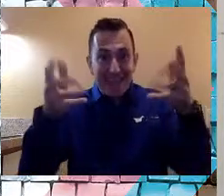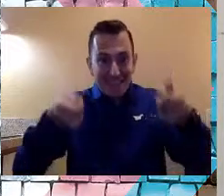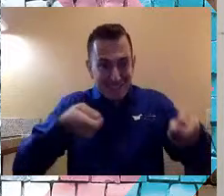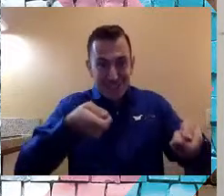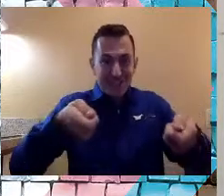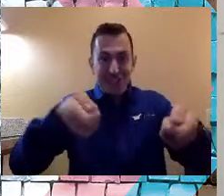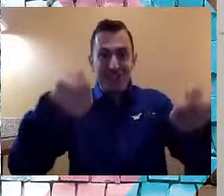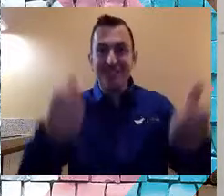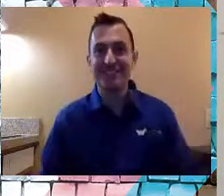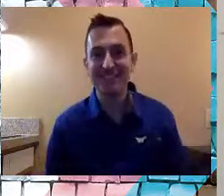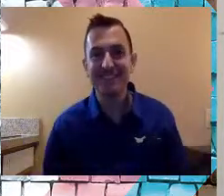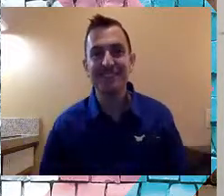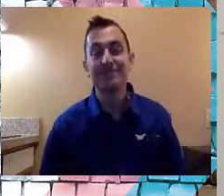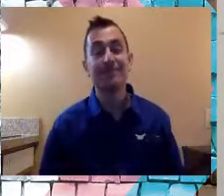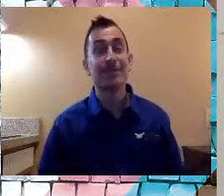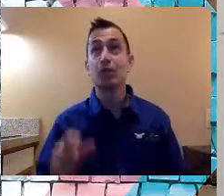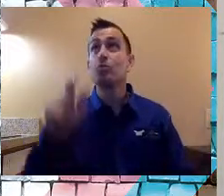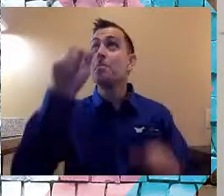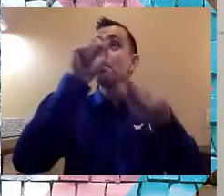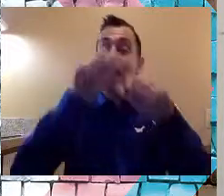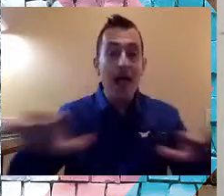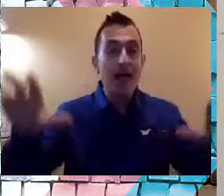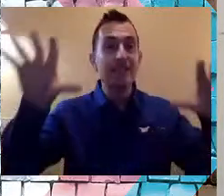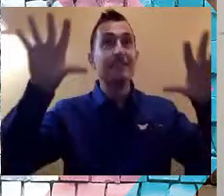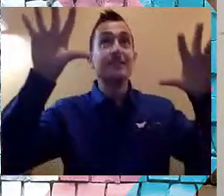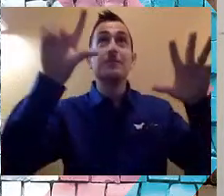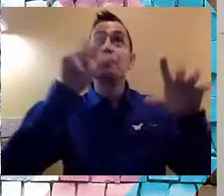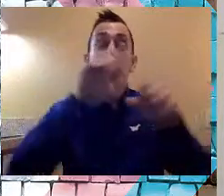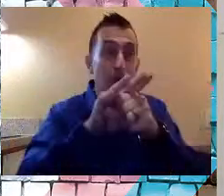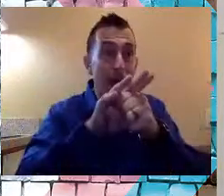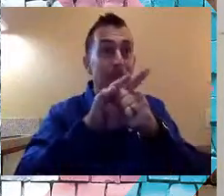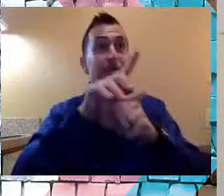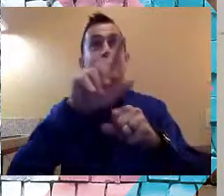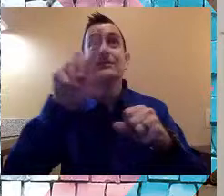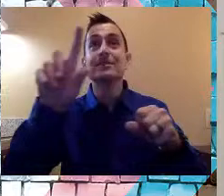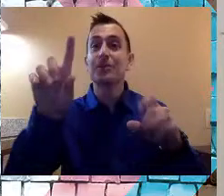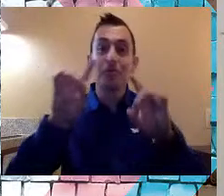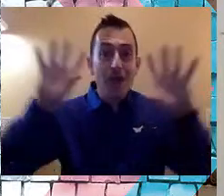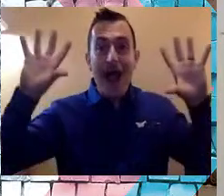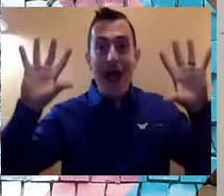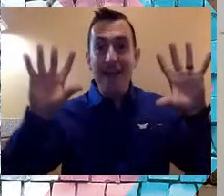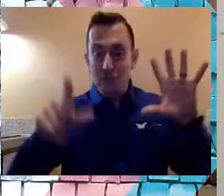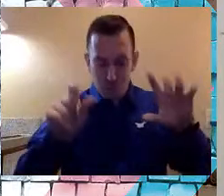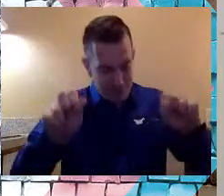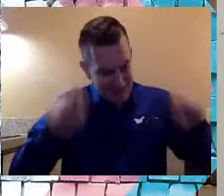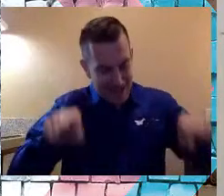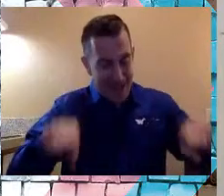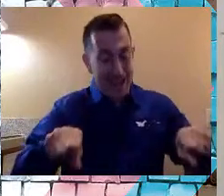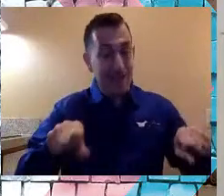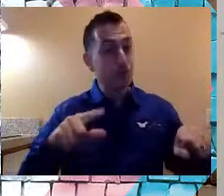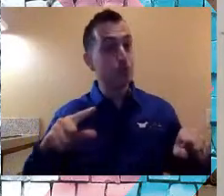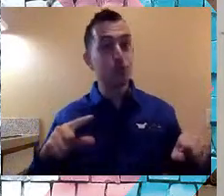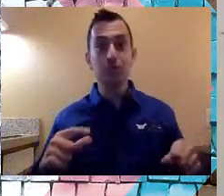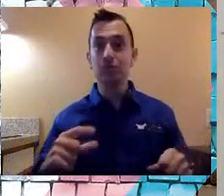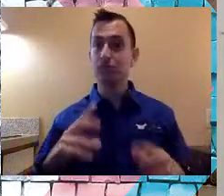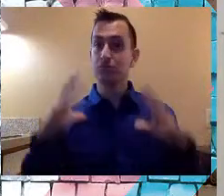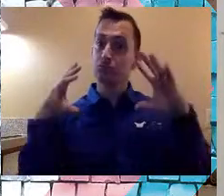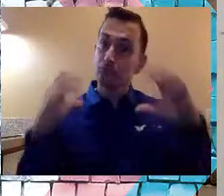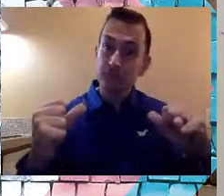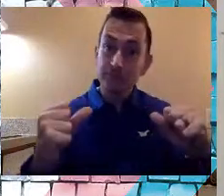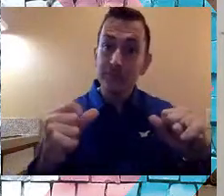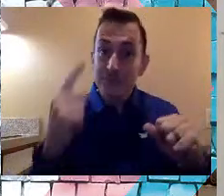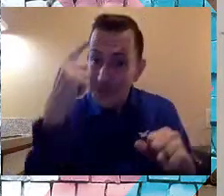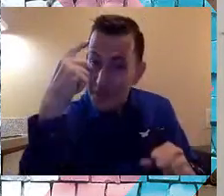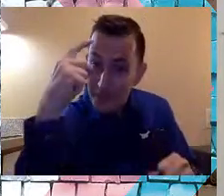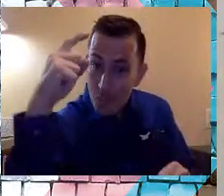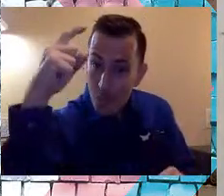You are a blessing, a promise, a prize. You're capable, caring, courageous, and wise. You might